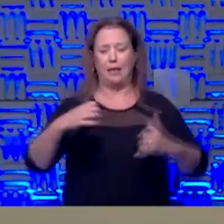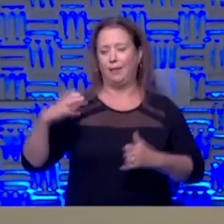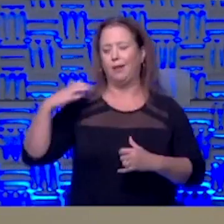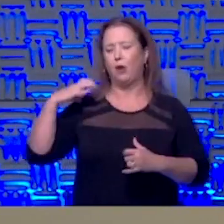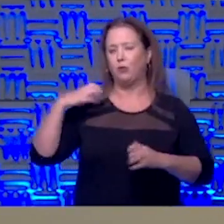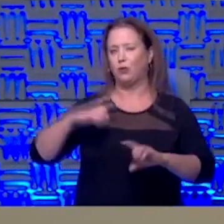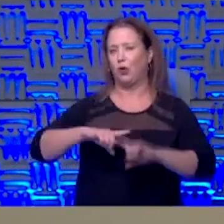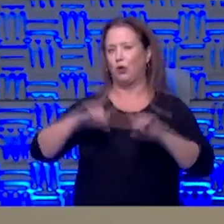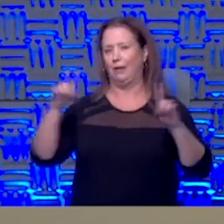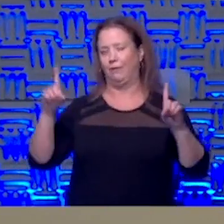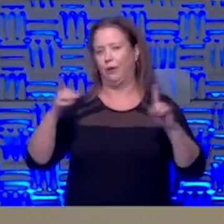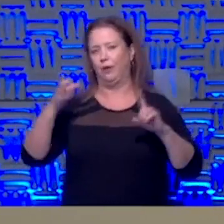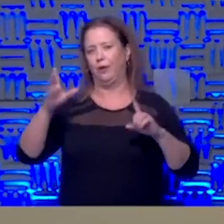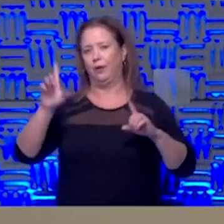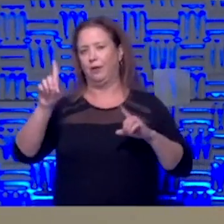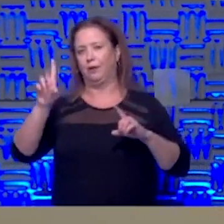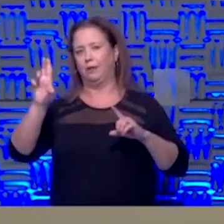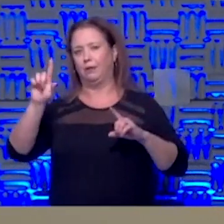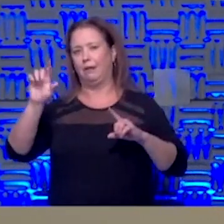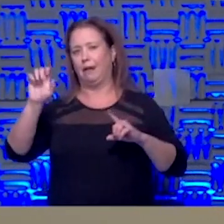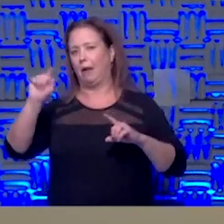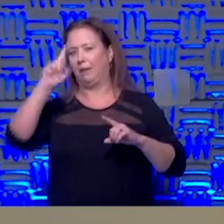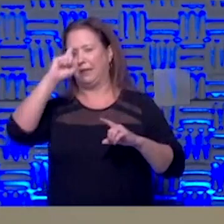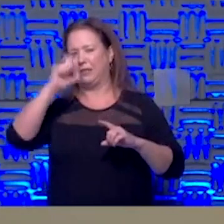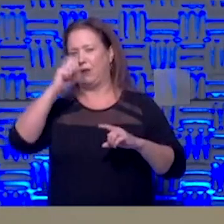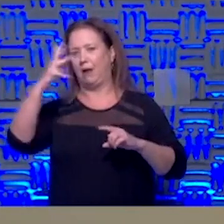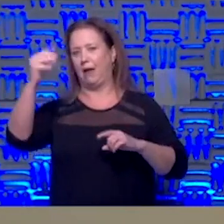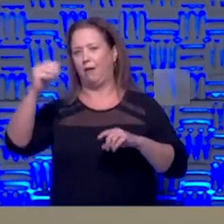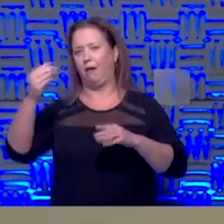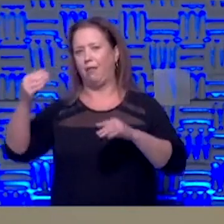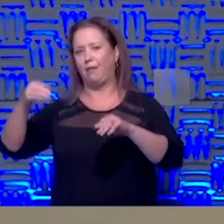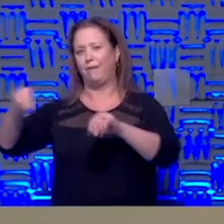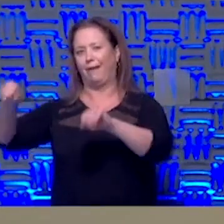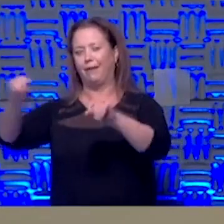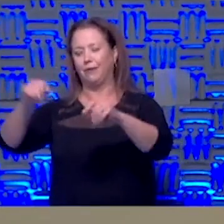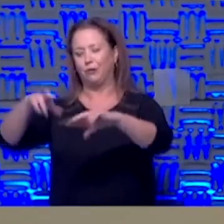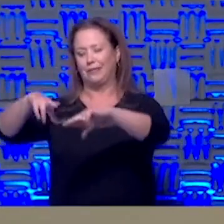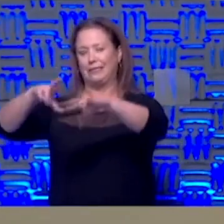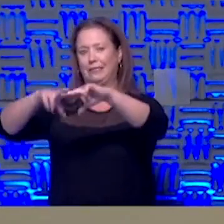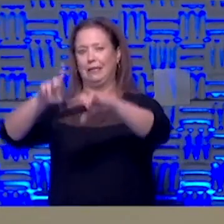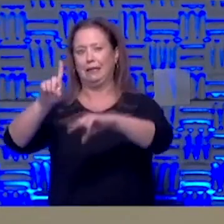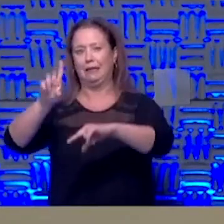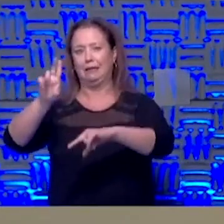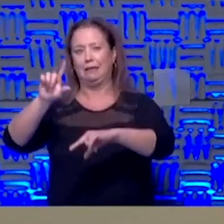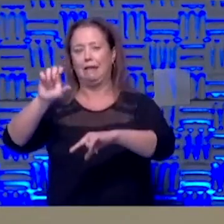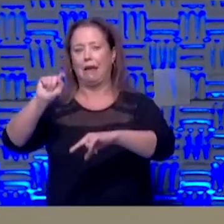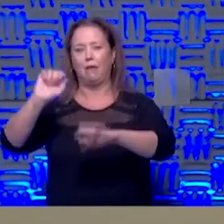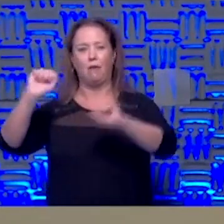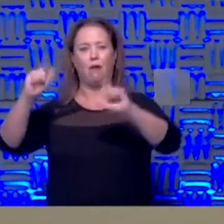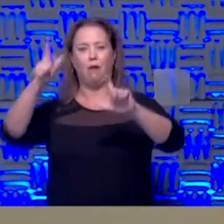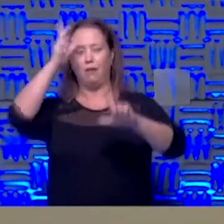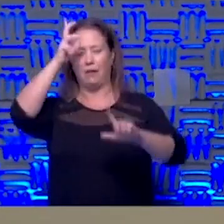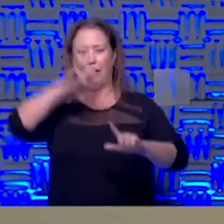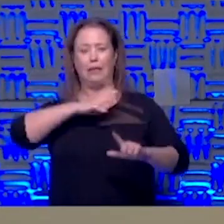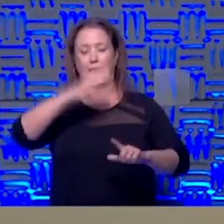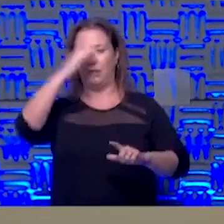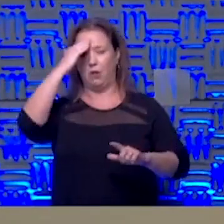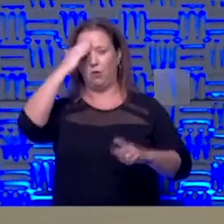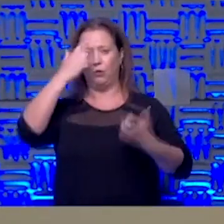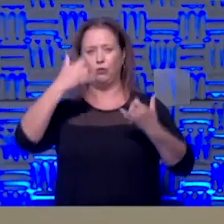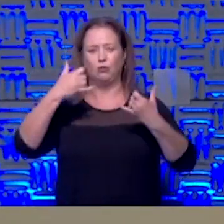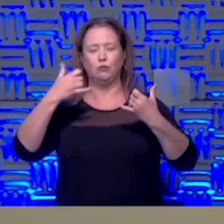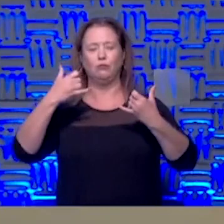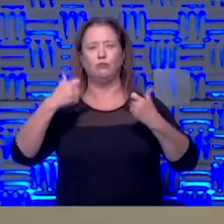beast because they're not on the field. They're sitting there in the dugout. That all the guys know, again, we're just trying to be